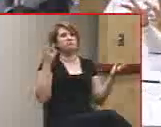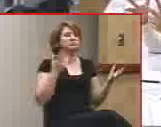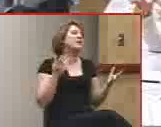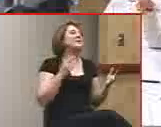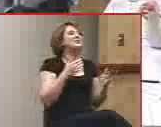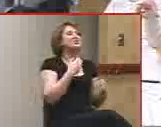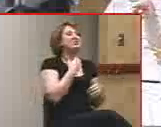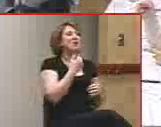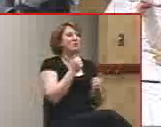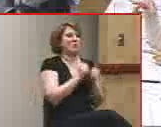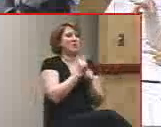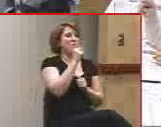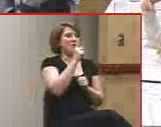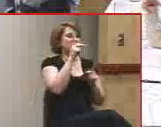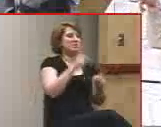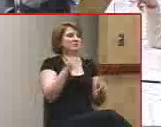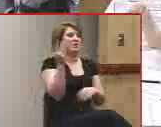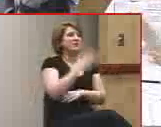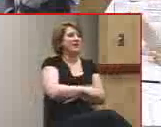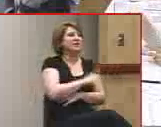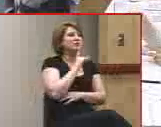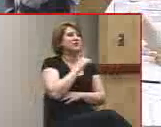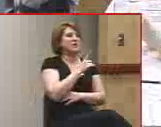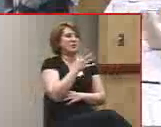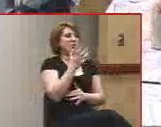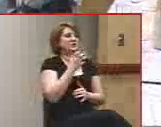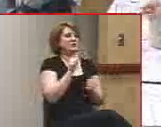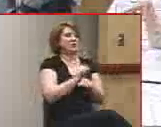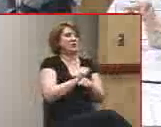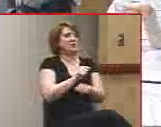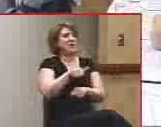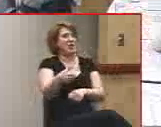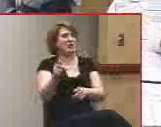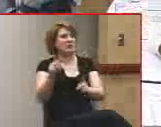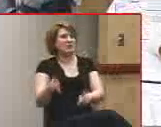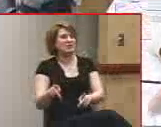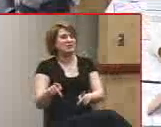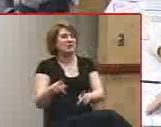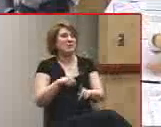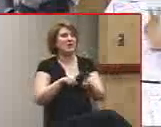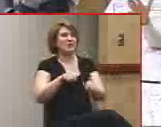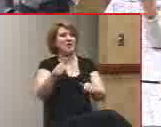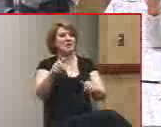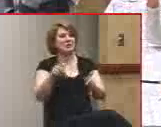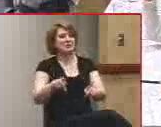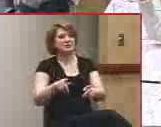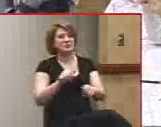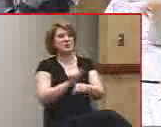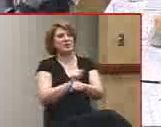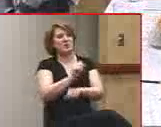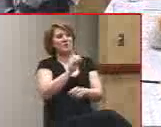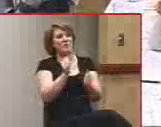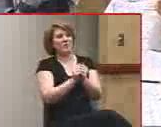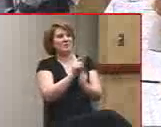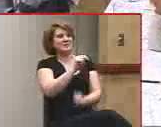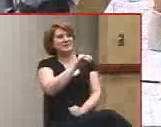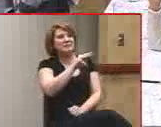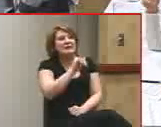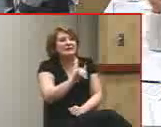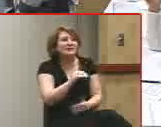all day and she really wants to work with Bobby Joe. And Right. Bobby Joe is working with Timmy, you know, so if maybe they